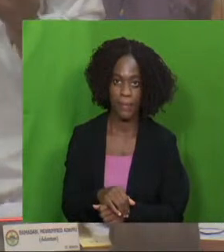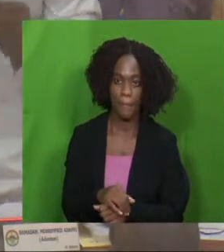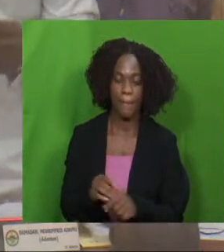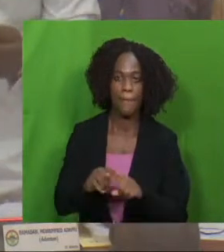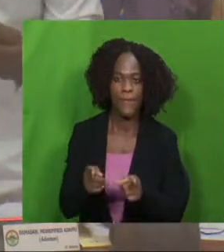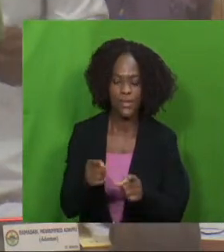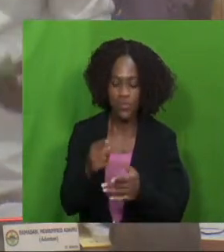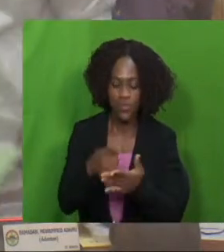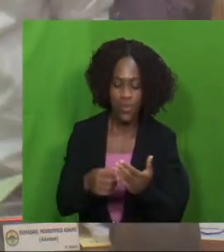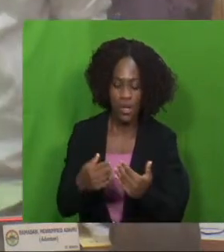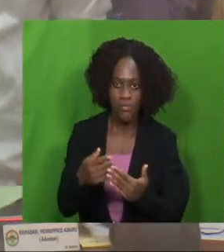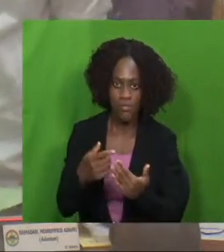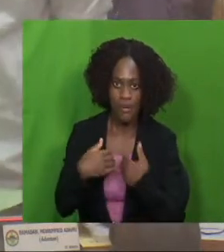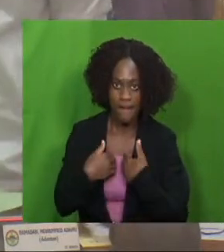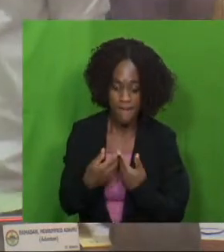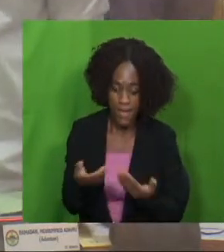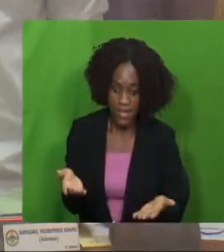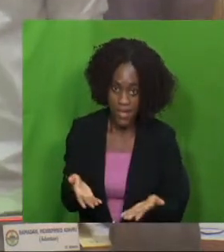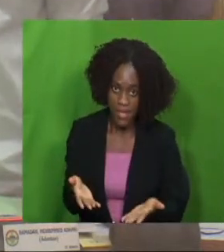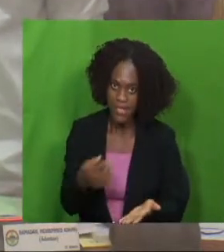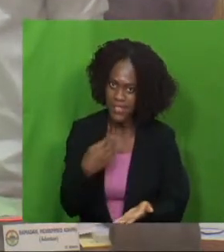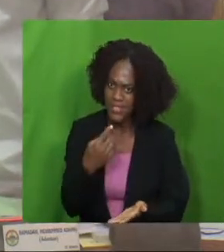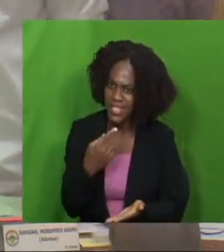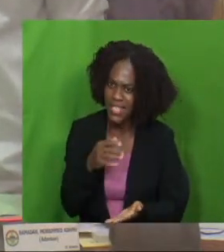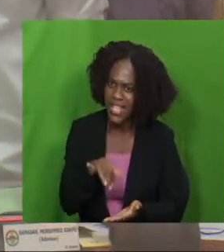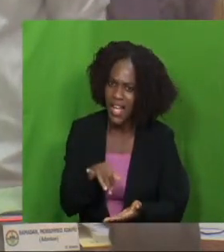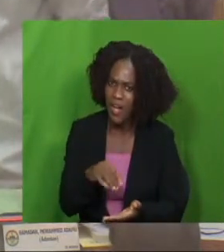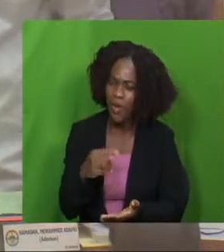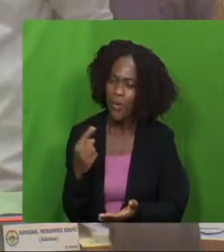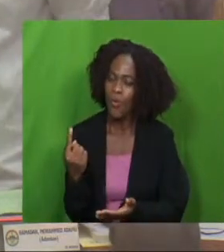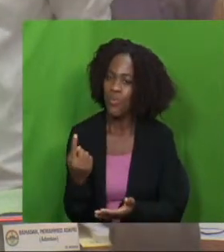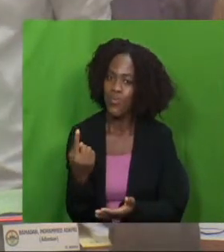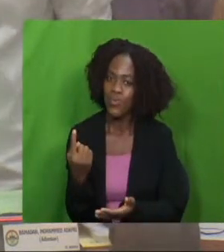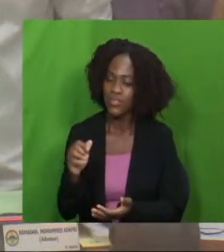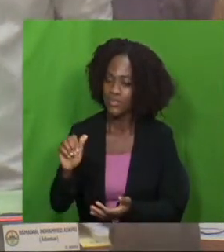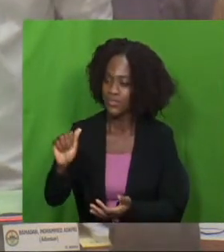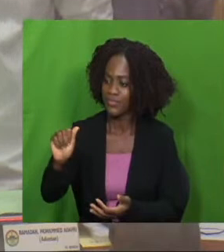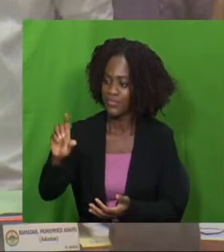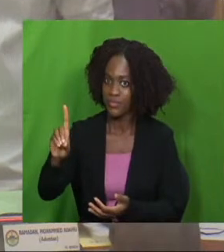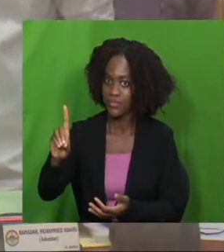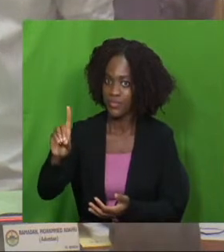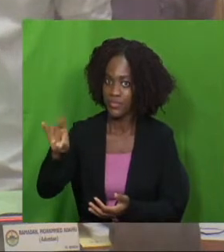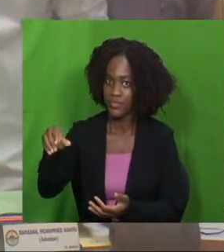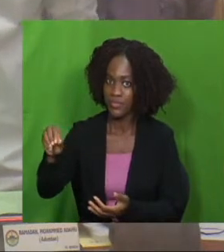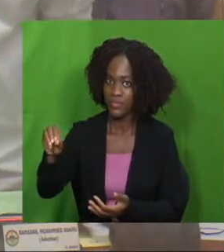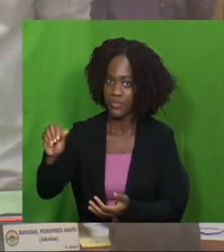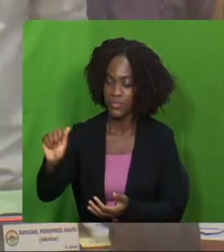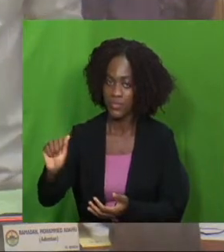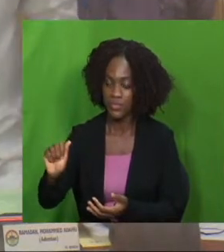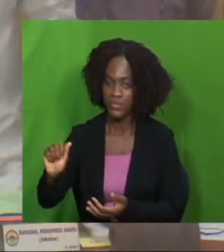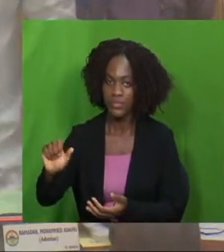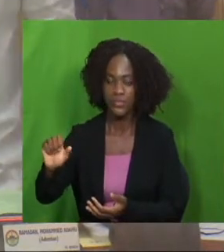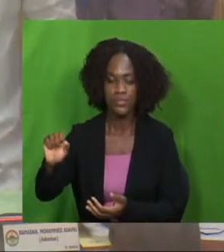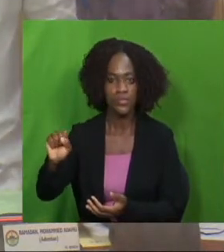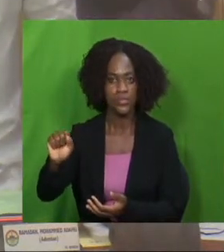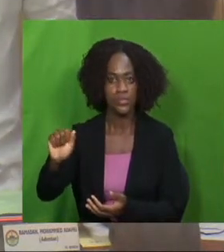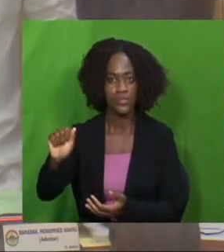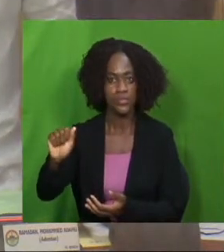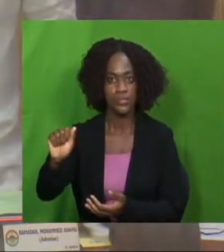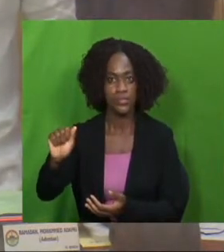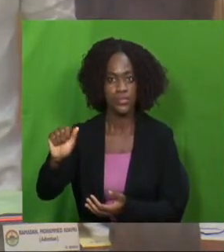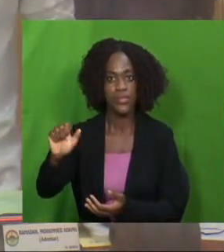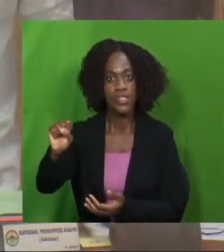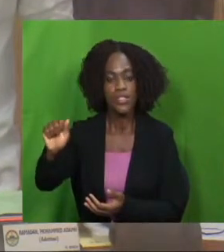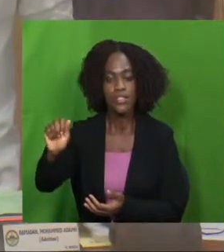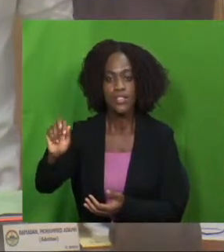have today, Mr. Speaker, it appears that it's only Ajoasafo who is absent. And I would pray that, Mr. Speaker, we bring a